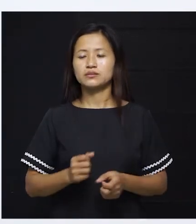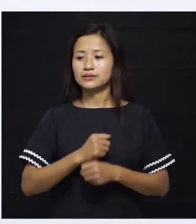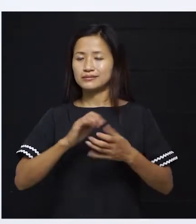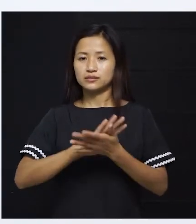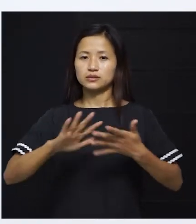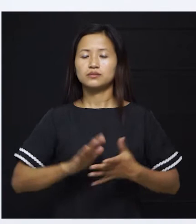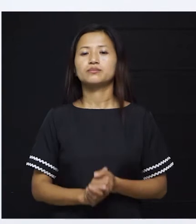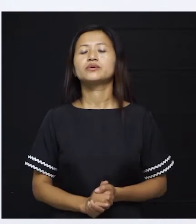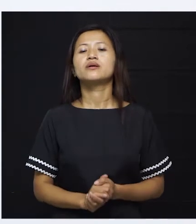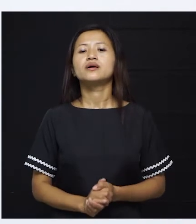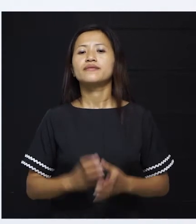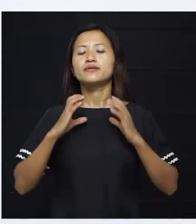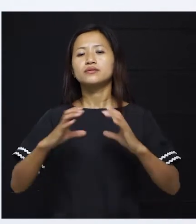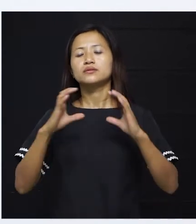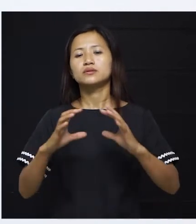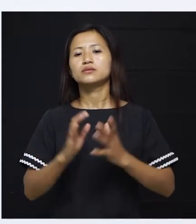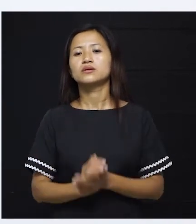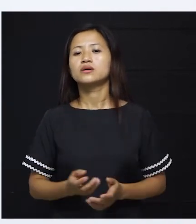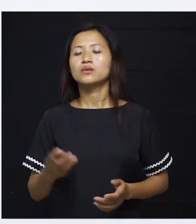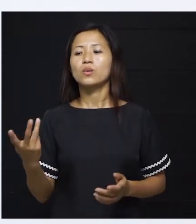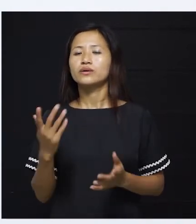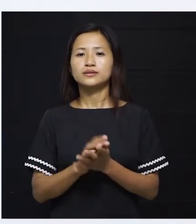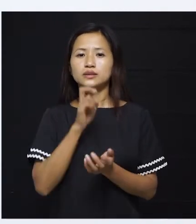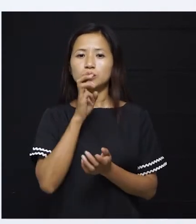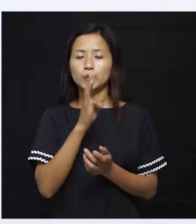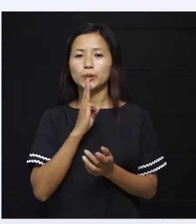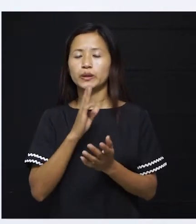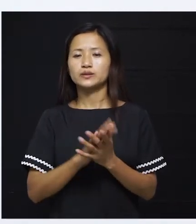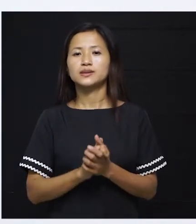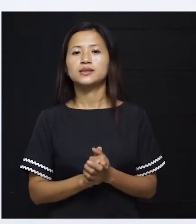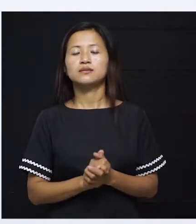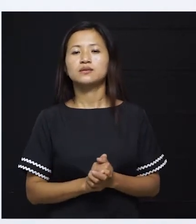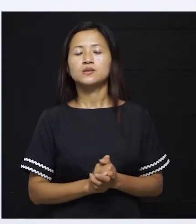of the villagers are taken care, whether it's water or whether it's